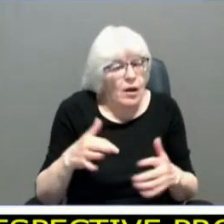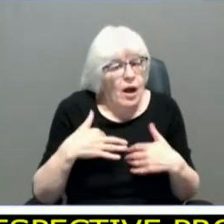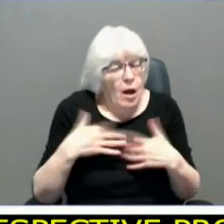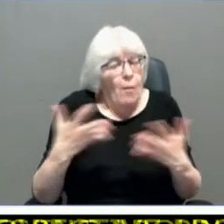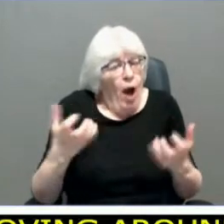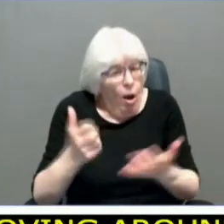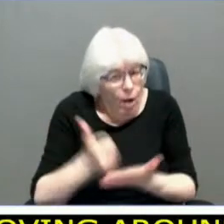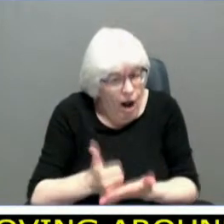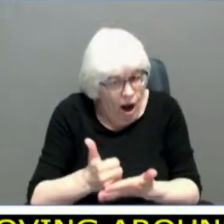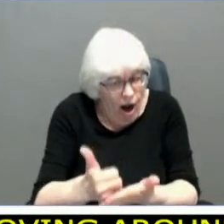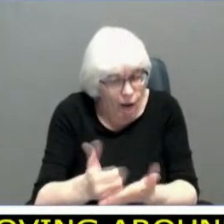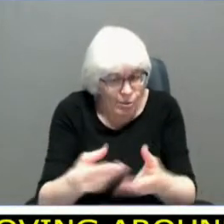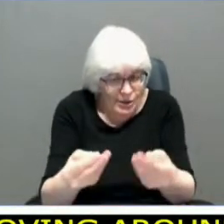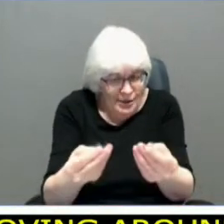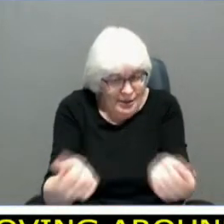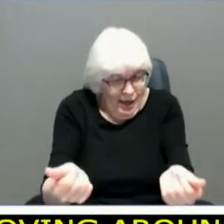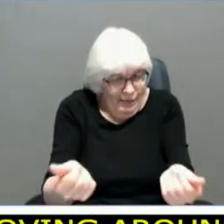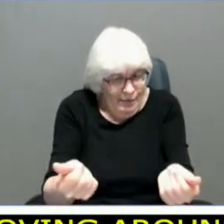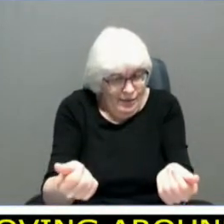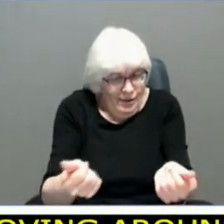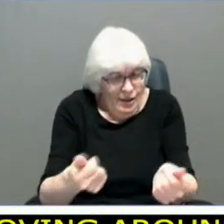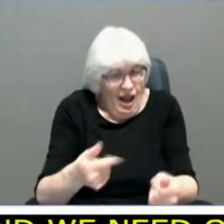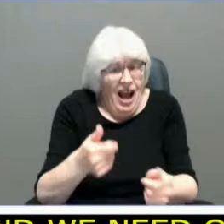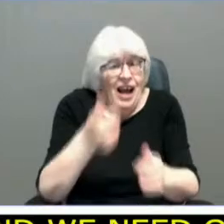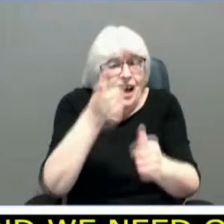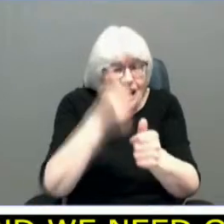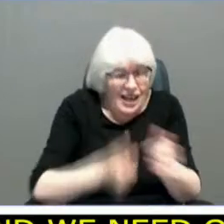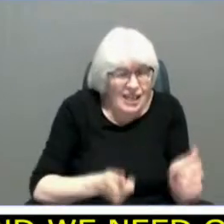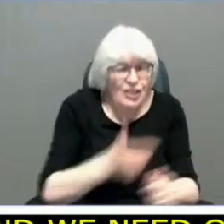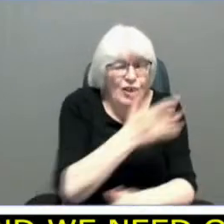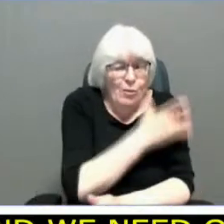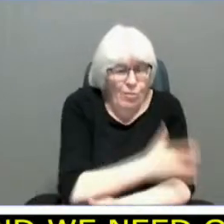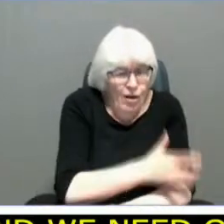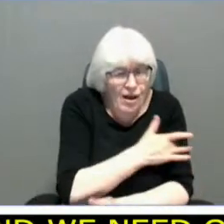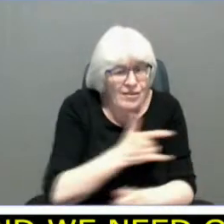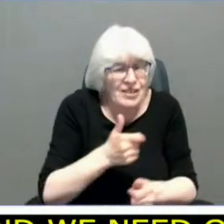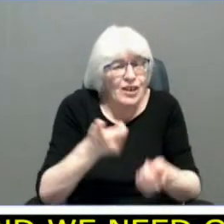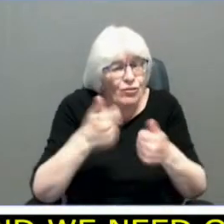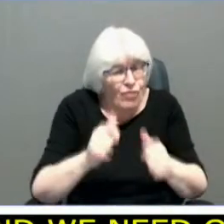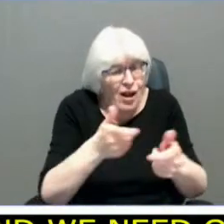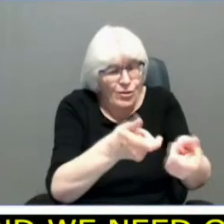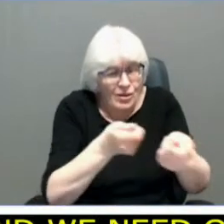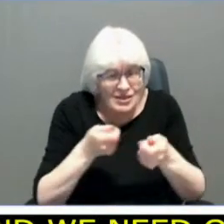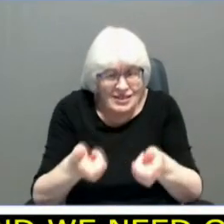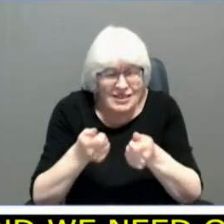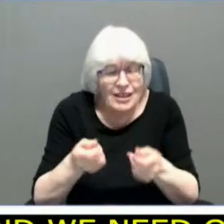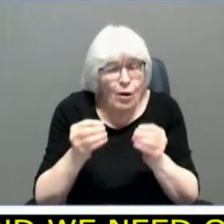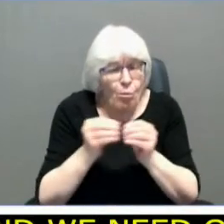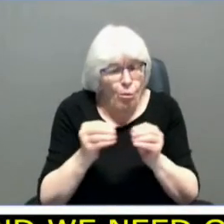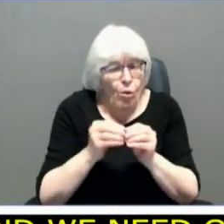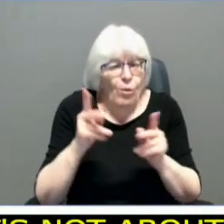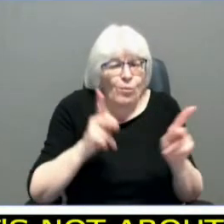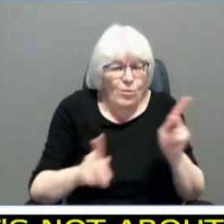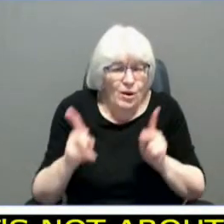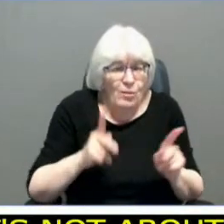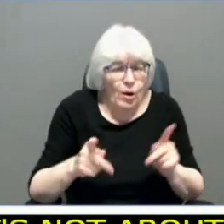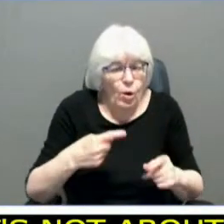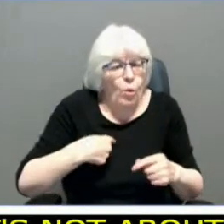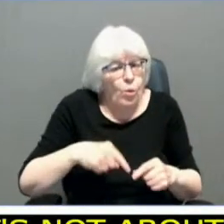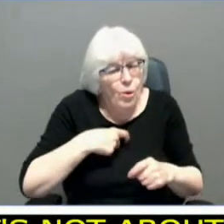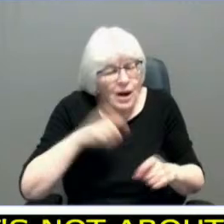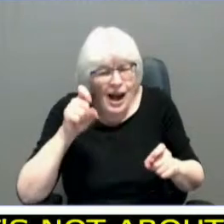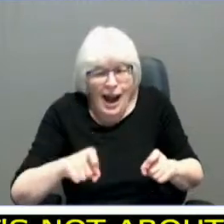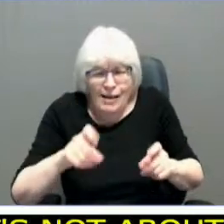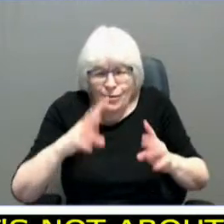every province is trying to get more people. So we're not any different. but we can be more innovative because we're smaller,